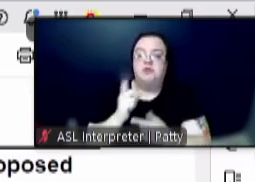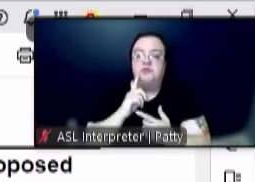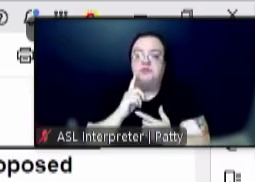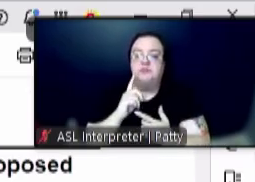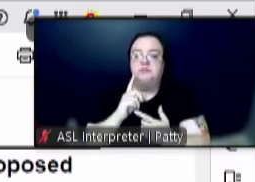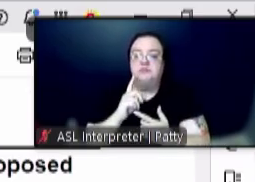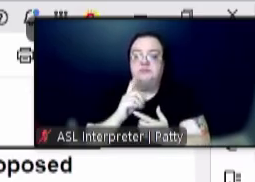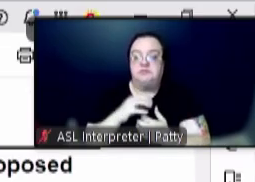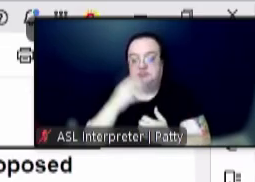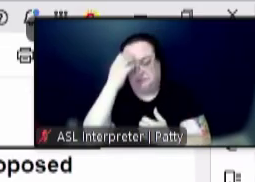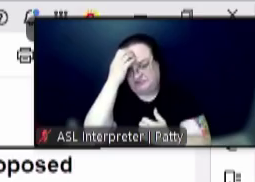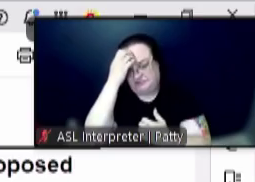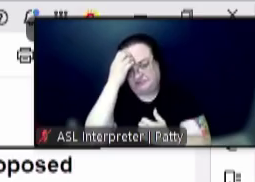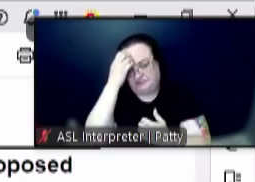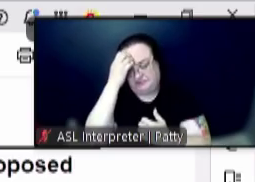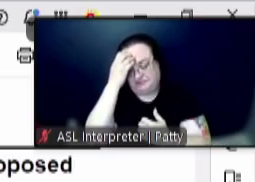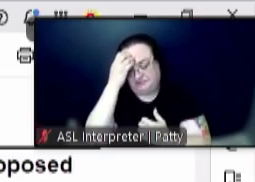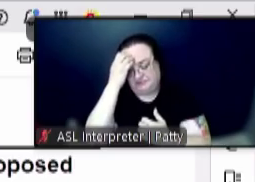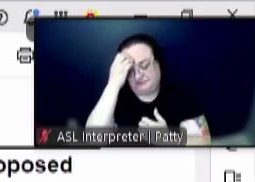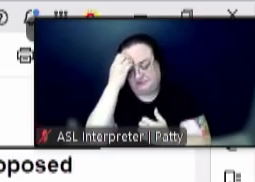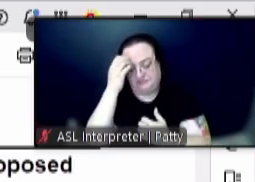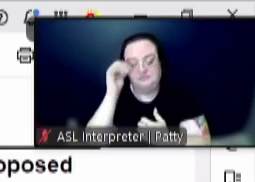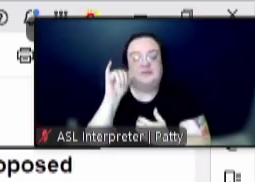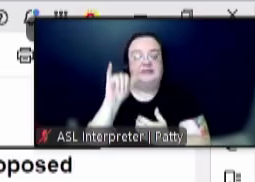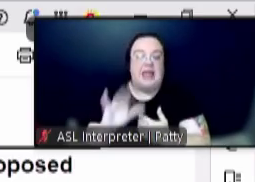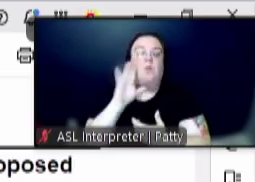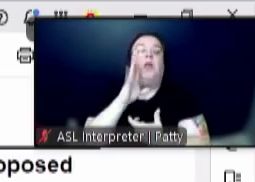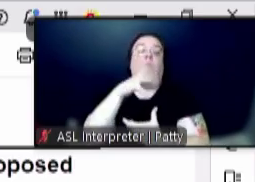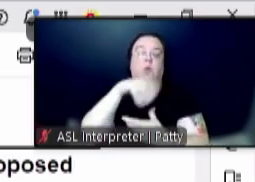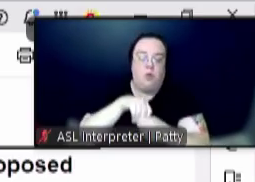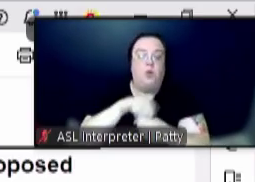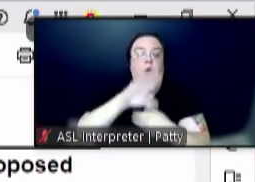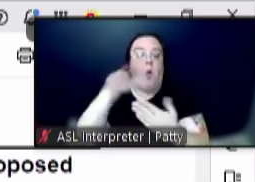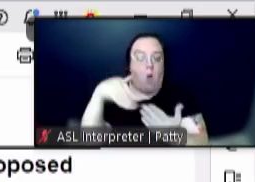will include all those numbers, but,